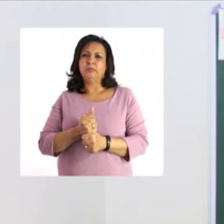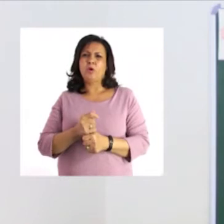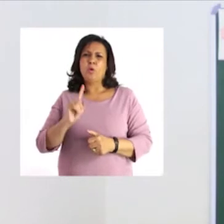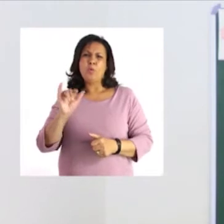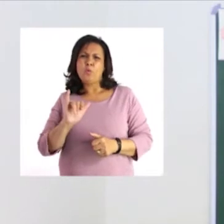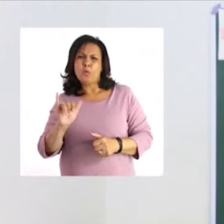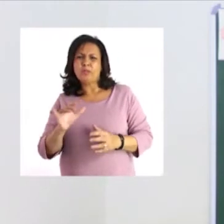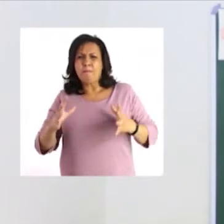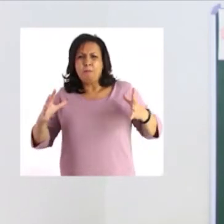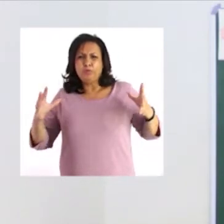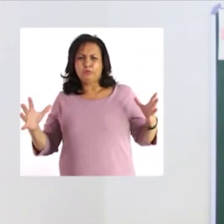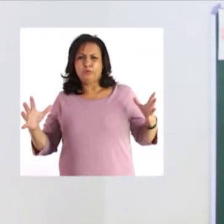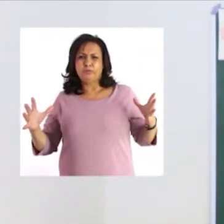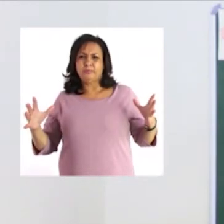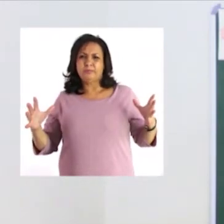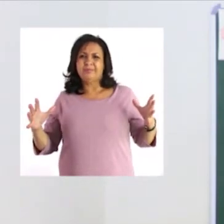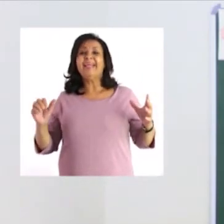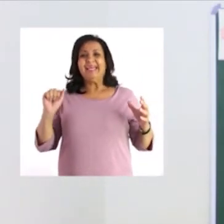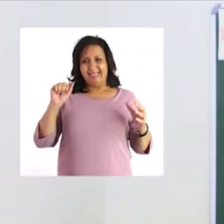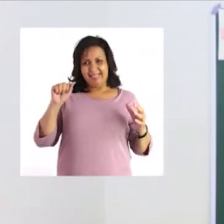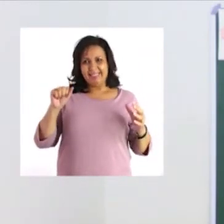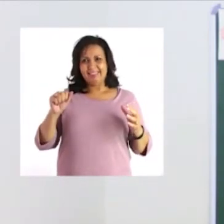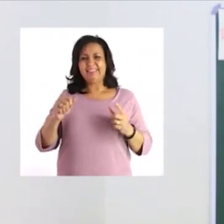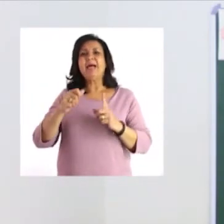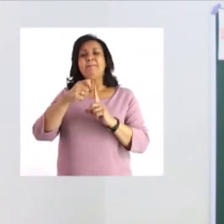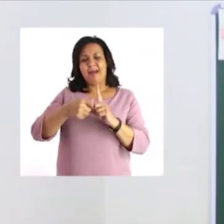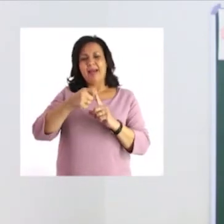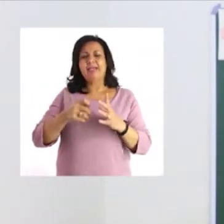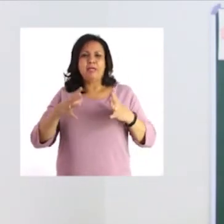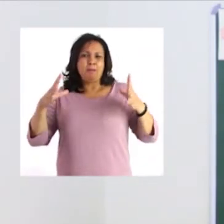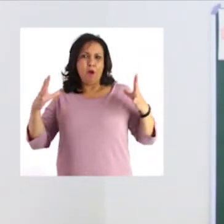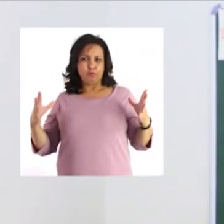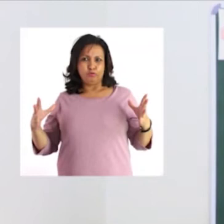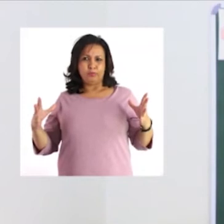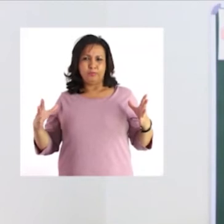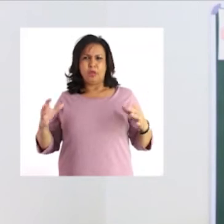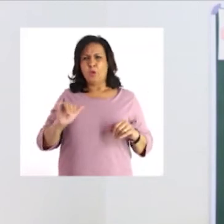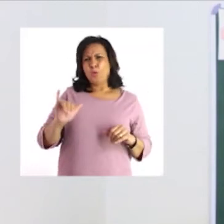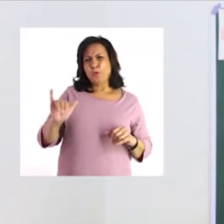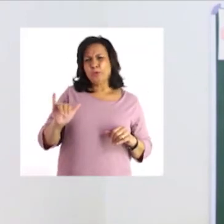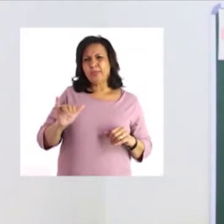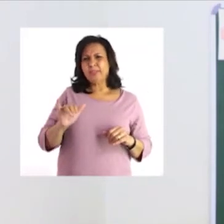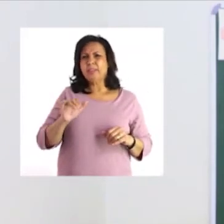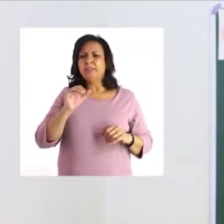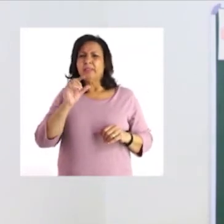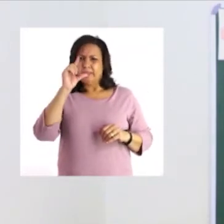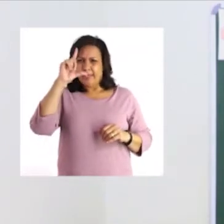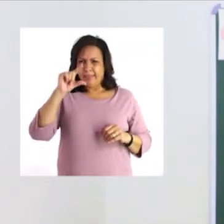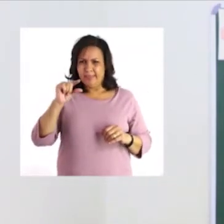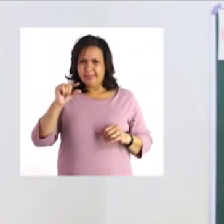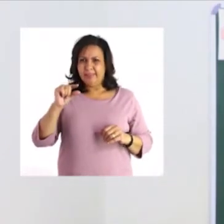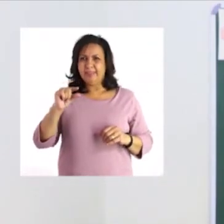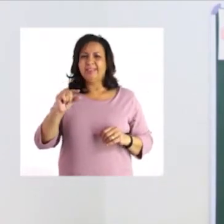most? Yes, the bananas are the most. And can you show me which ones are the least? Yes,